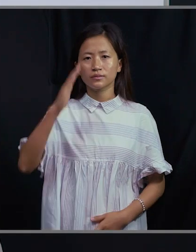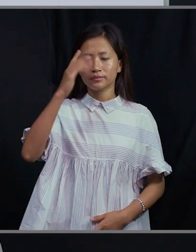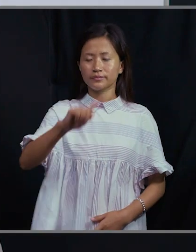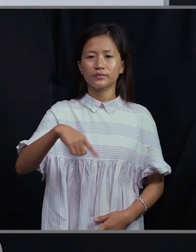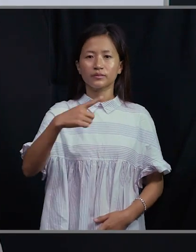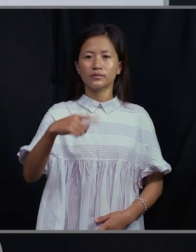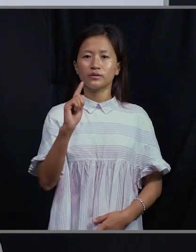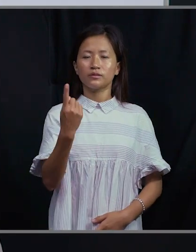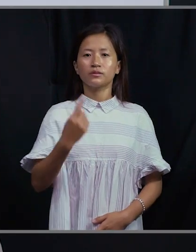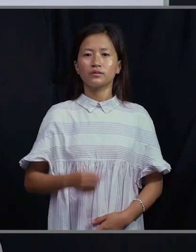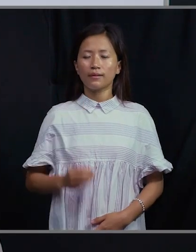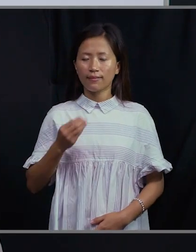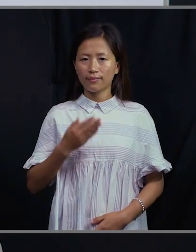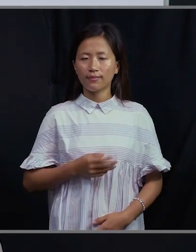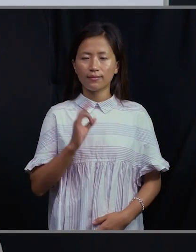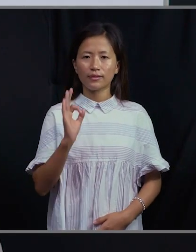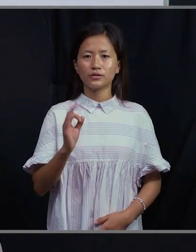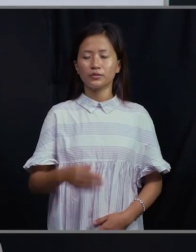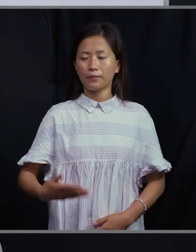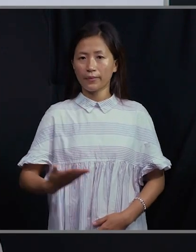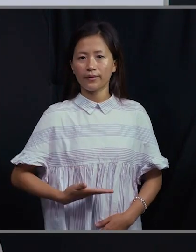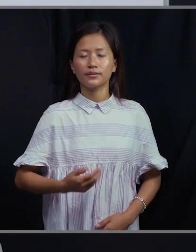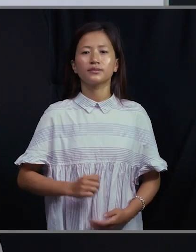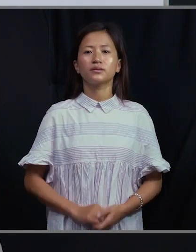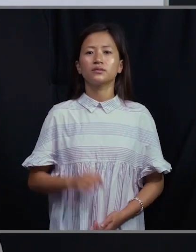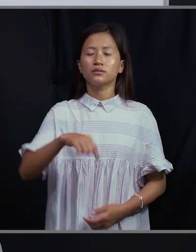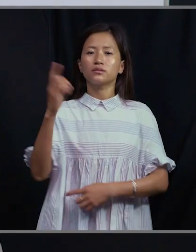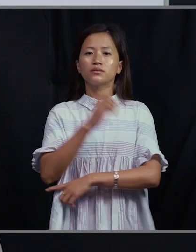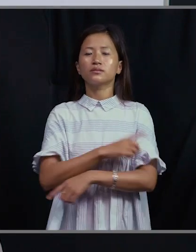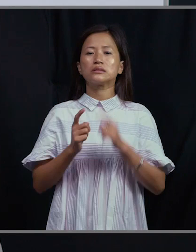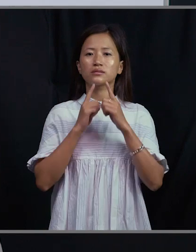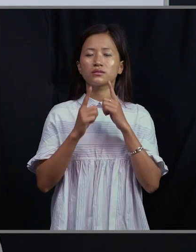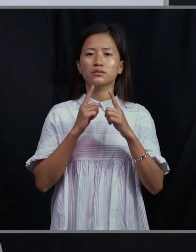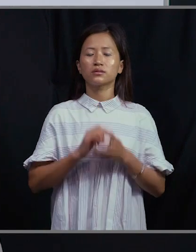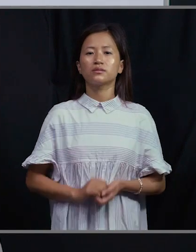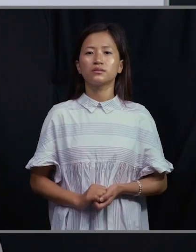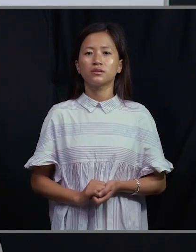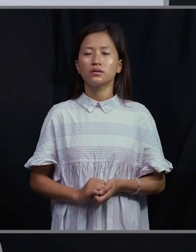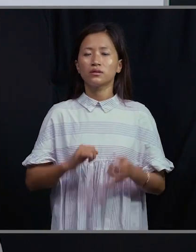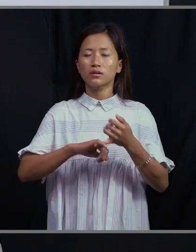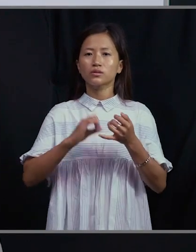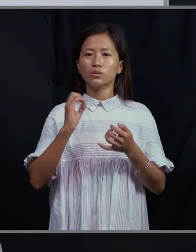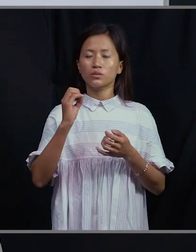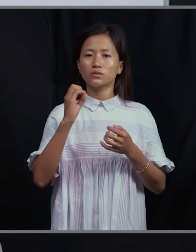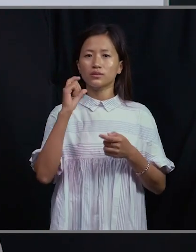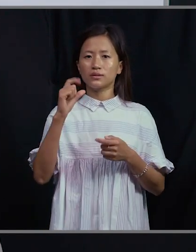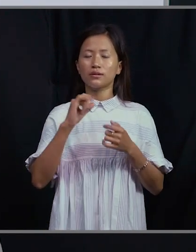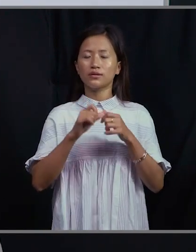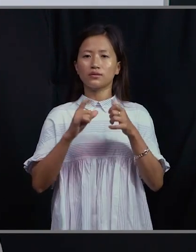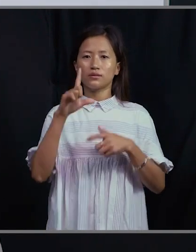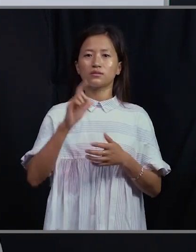Hello everyone, it's nice to be back again. Even today I will be discussing about sociology for class